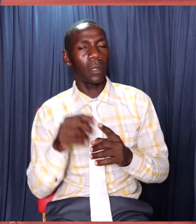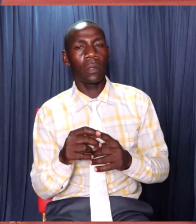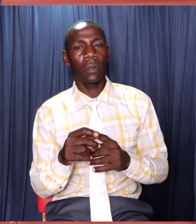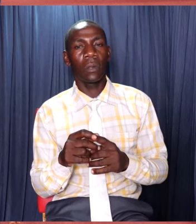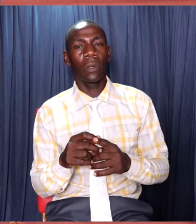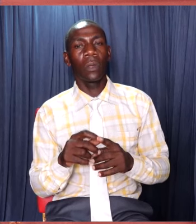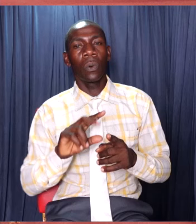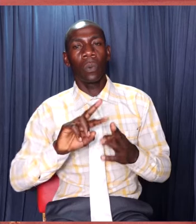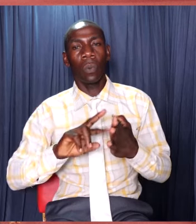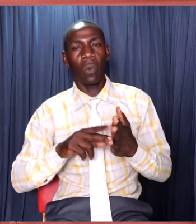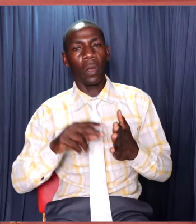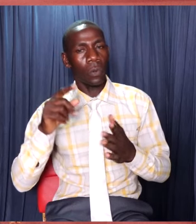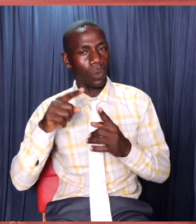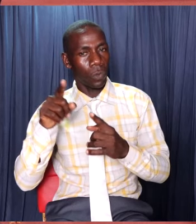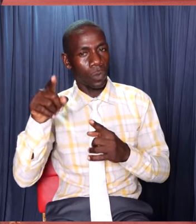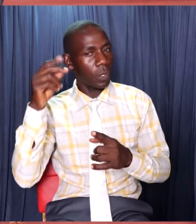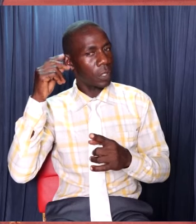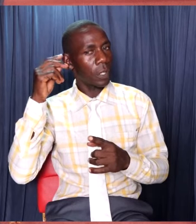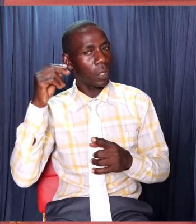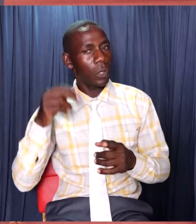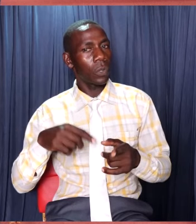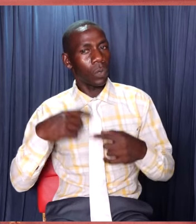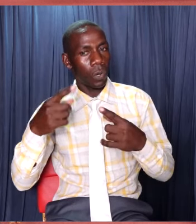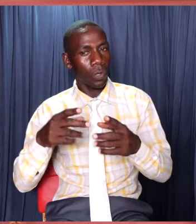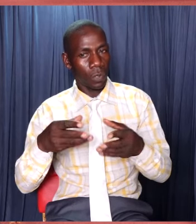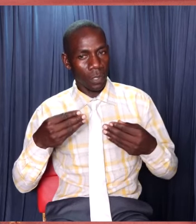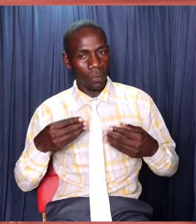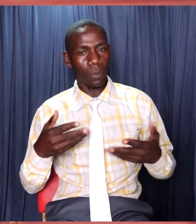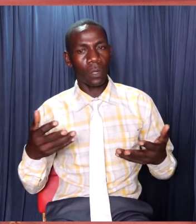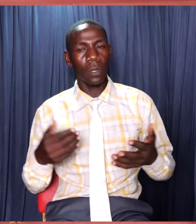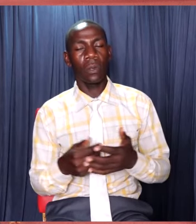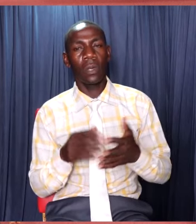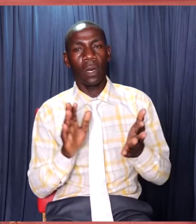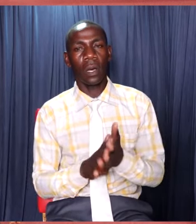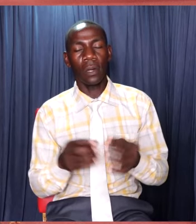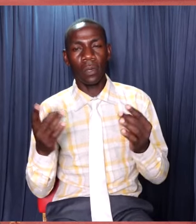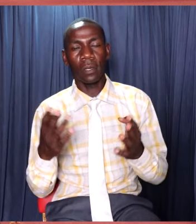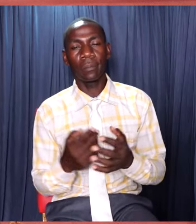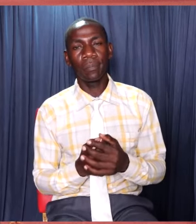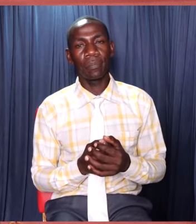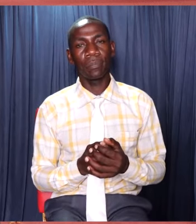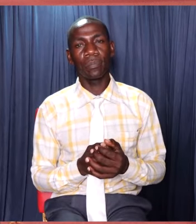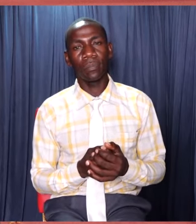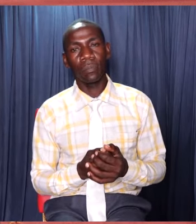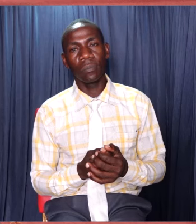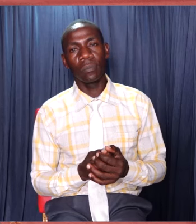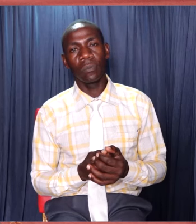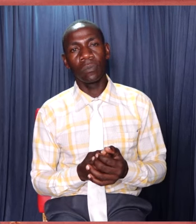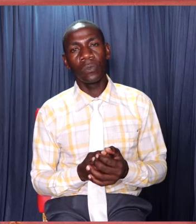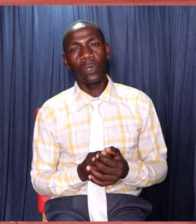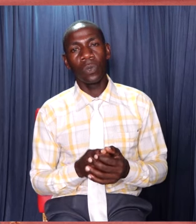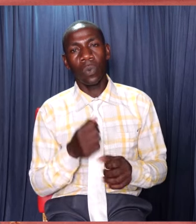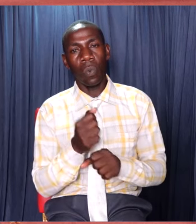listening. Unaposikiliza. Whenever you listen. Unaenda kupokea kitu. You go and receive something. Hallelujah. Hallelujah. Wewe unafanya